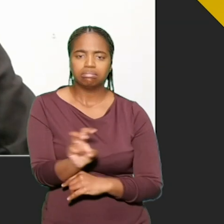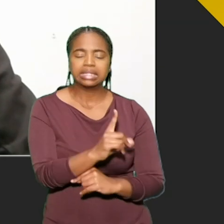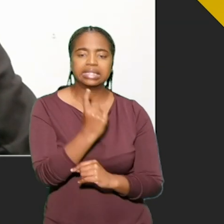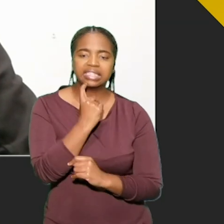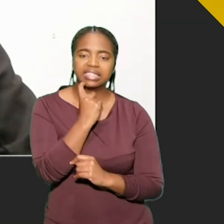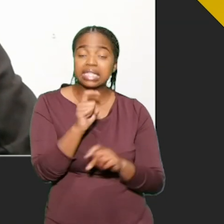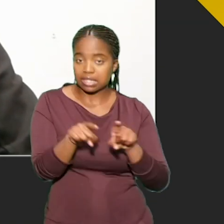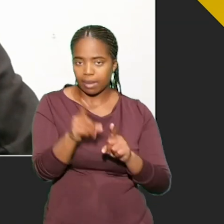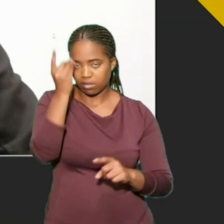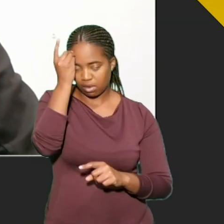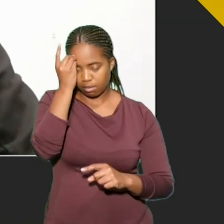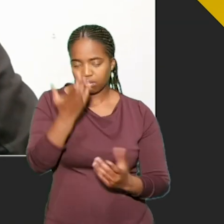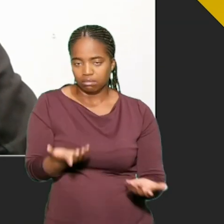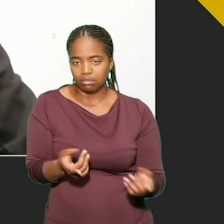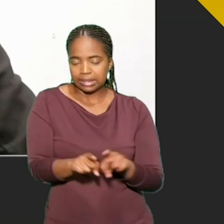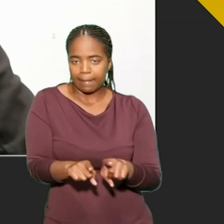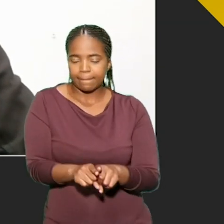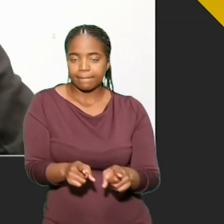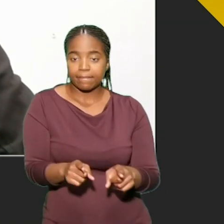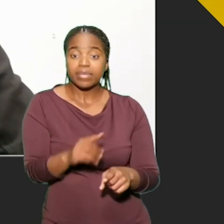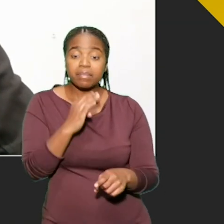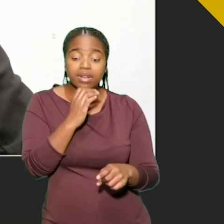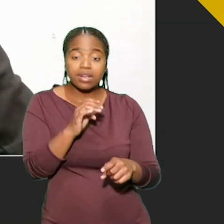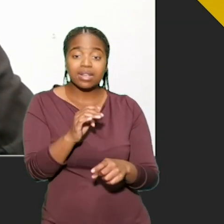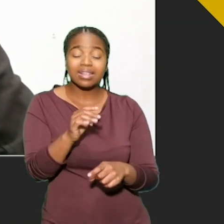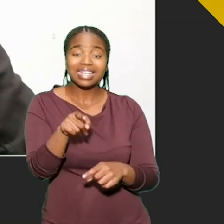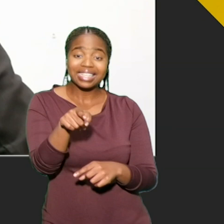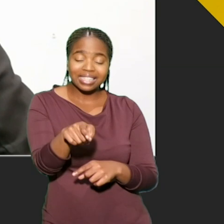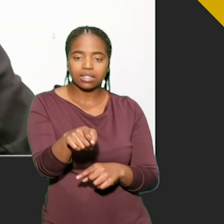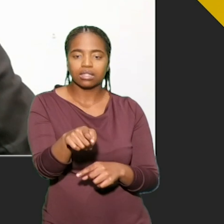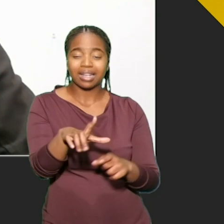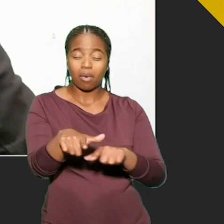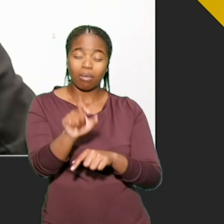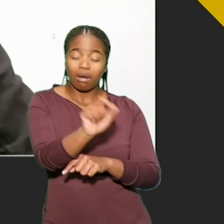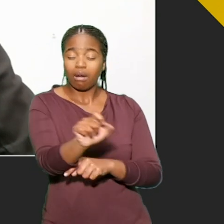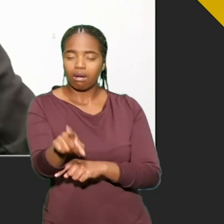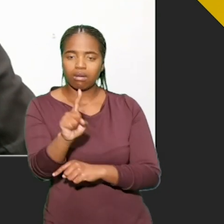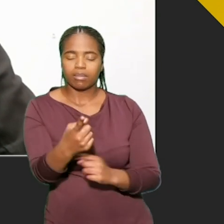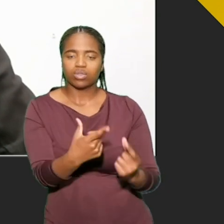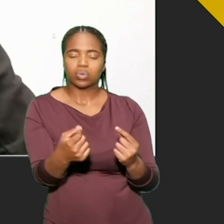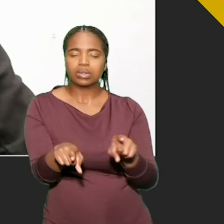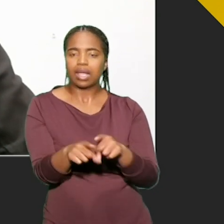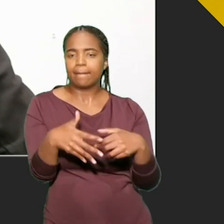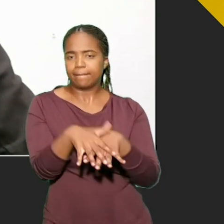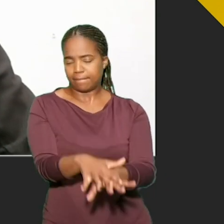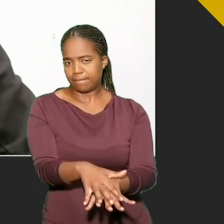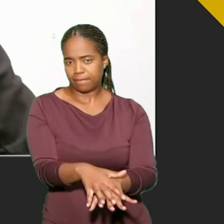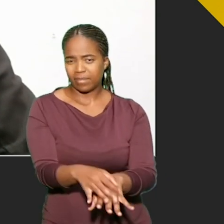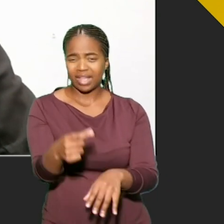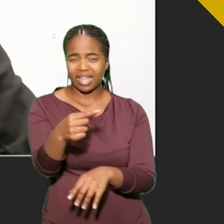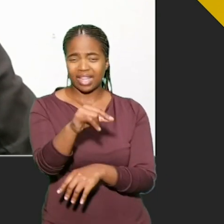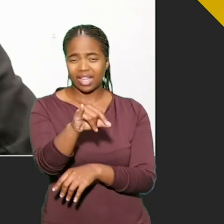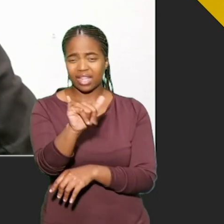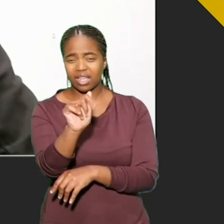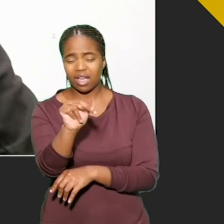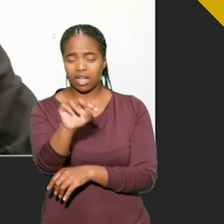that would have to be implemented, the same thing that has been done in Ethekwini. Mm. So, but in areas where, yeah, like for